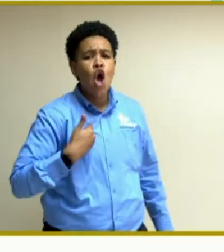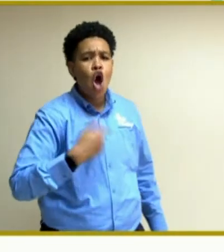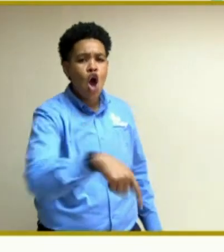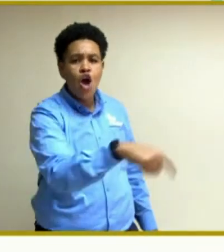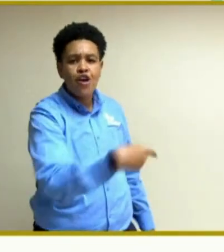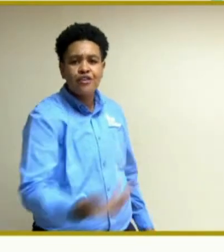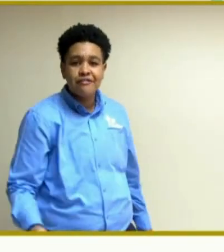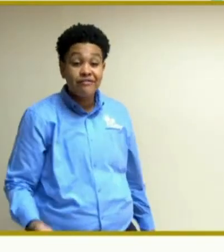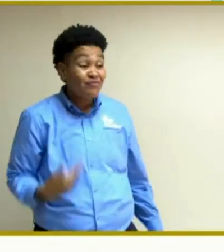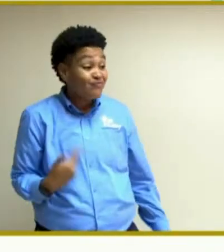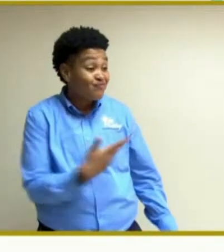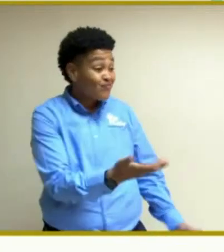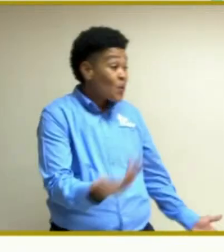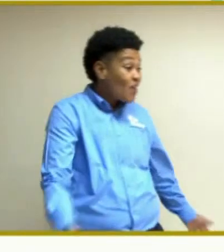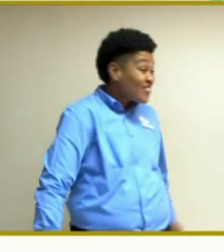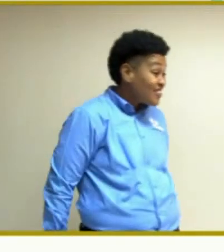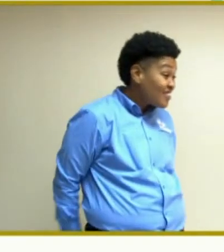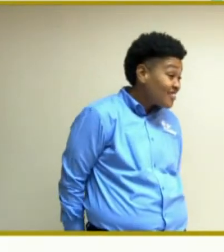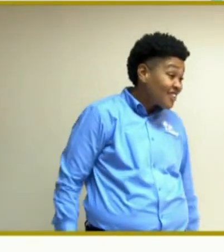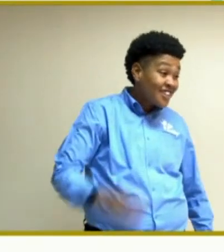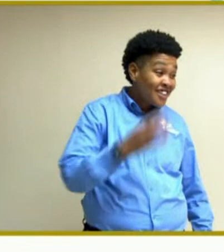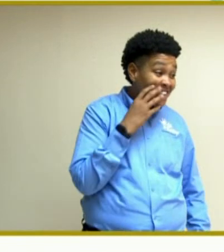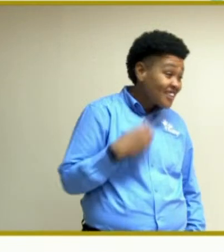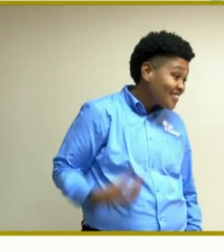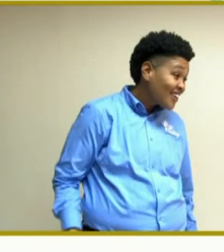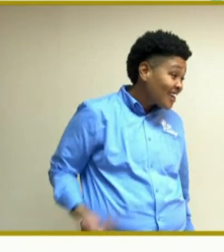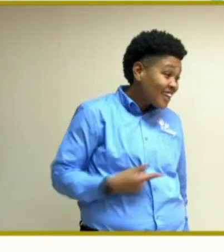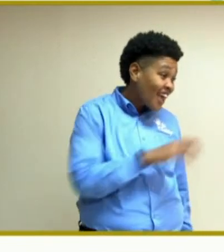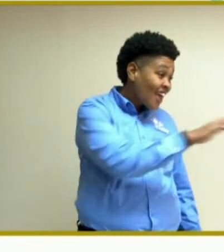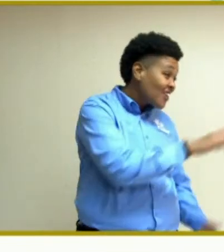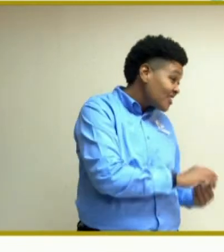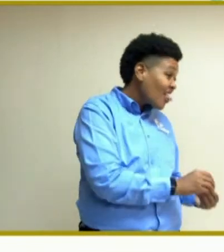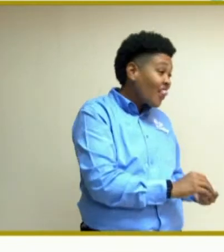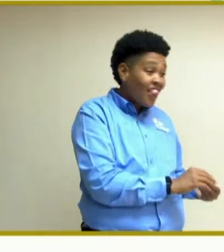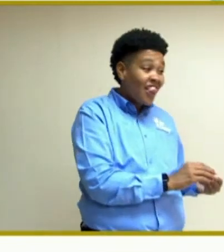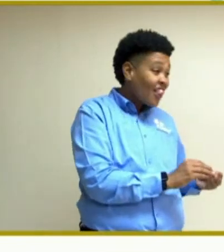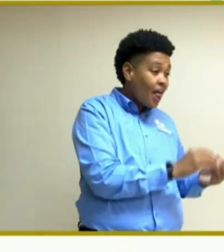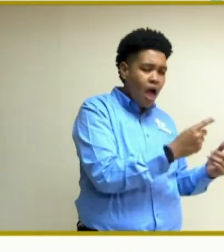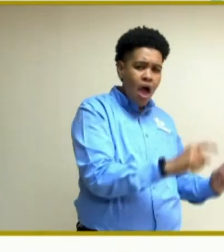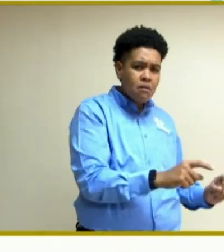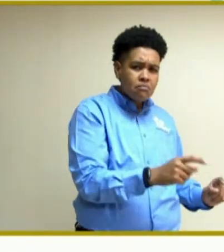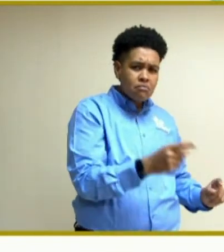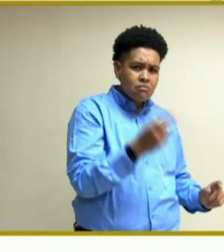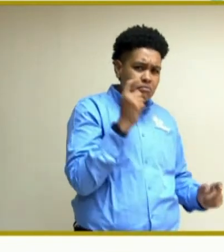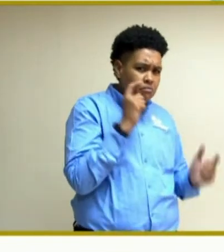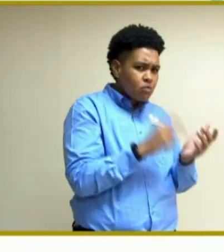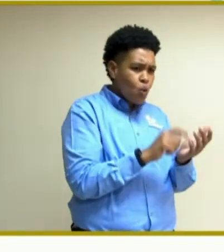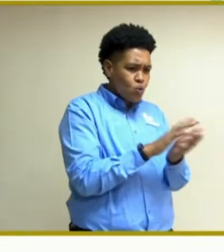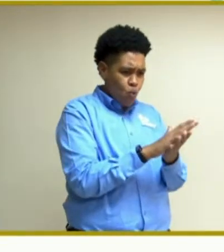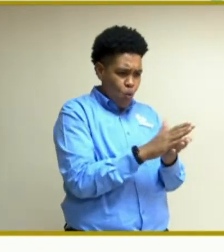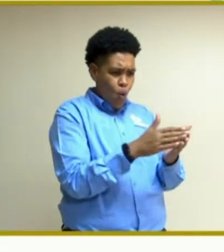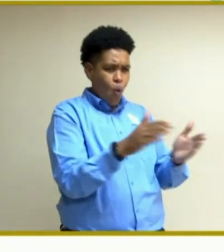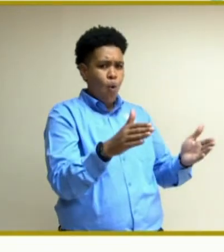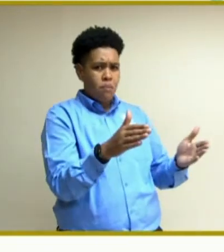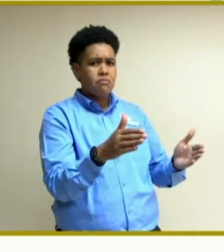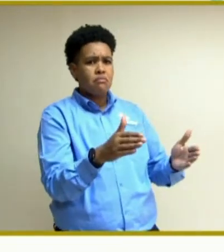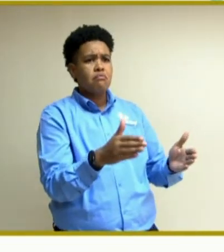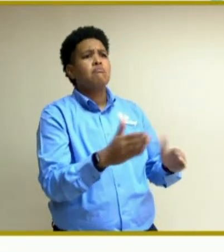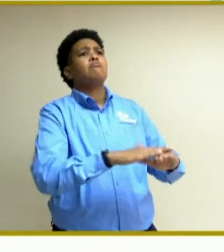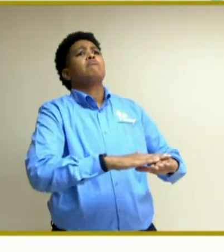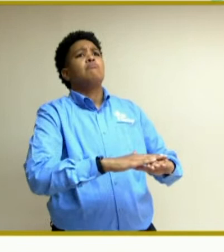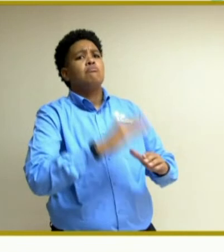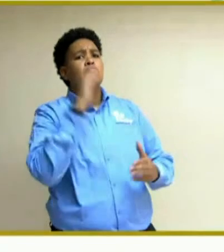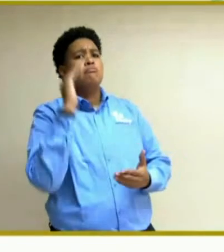adults. And we note that increase and decrease in schools opening and closing